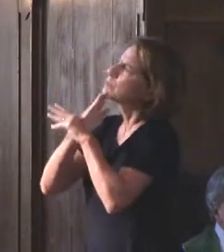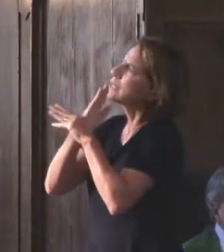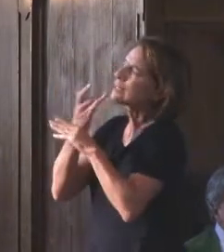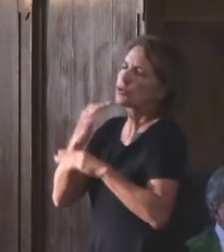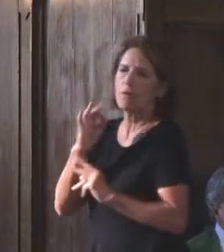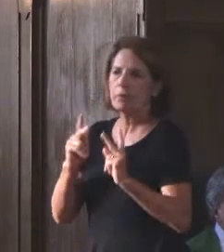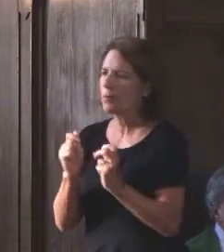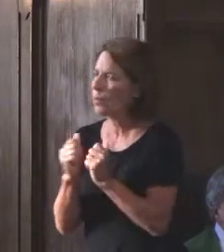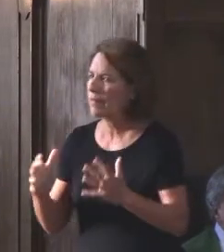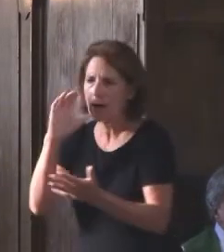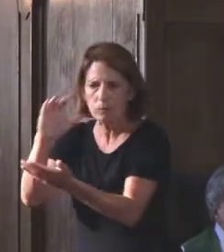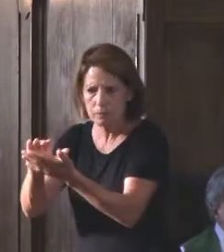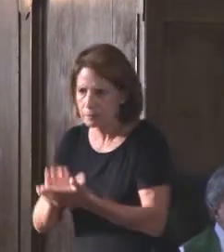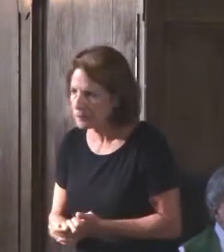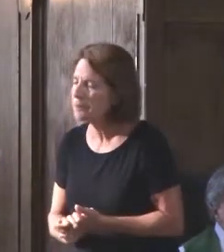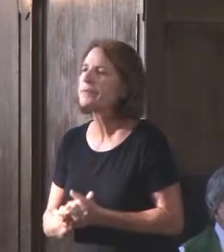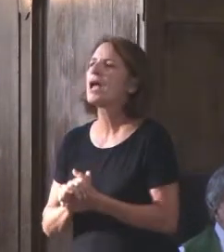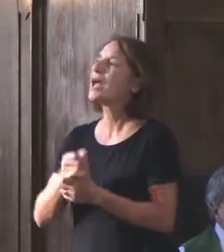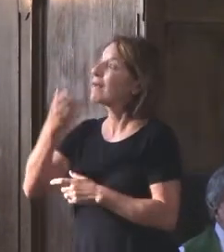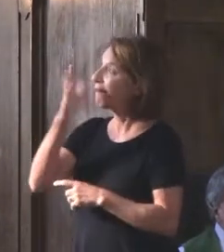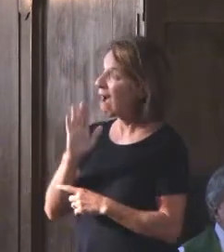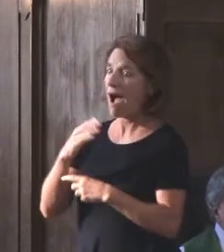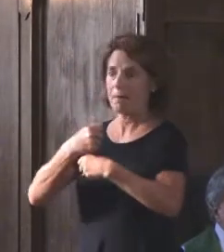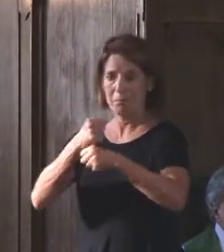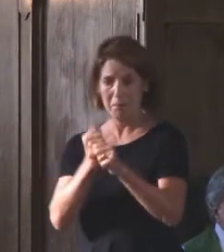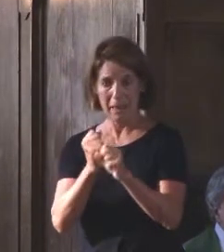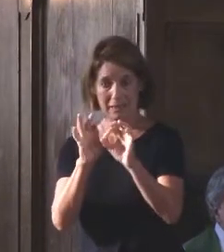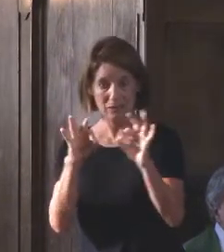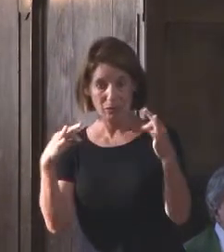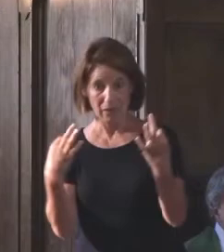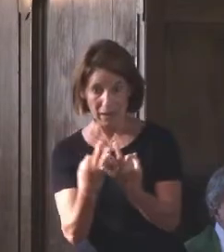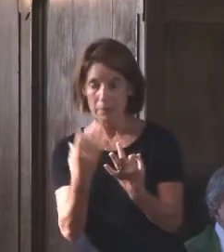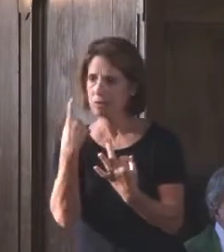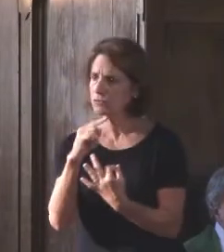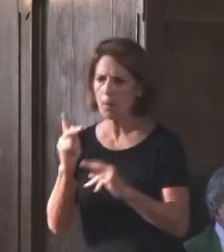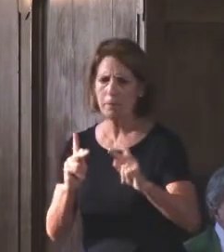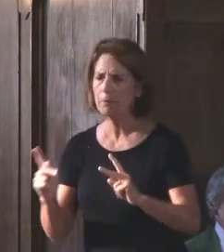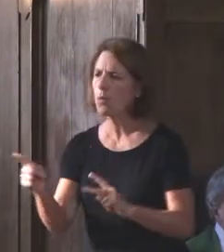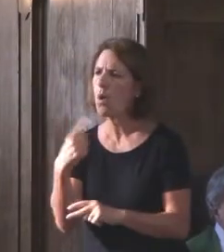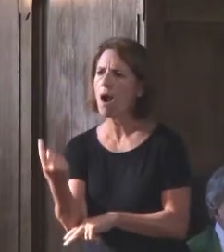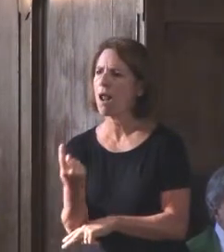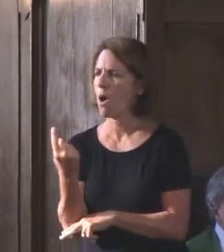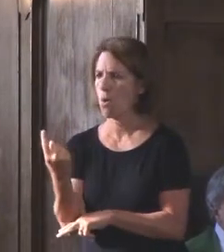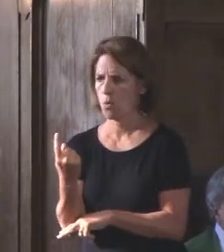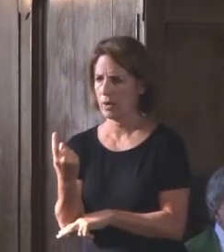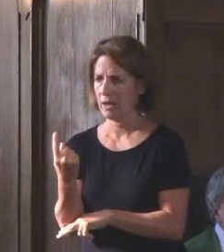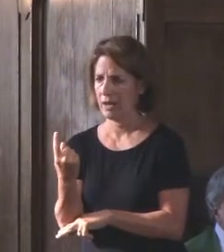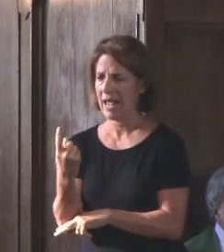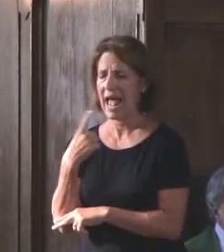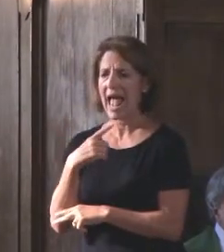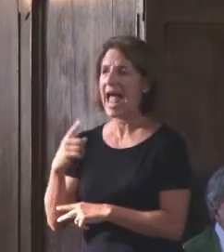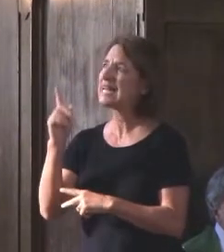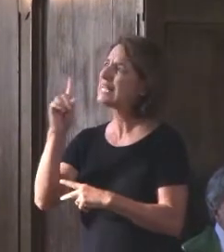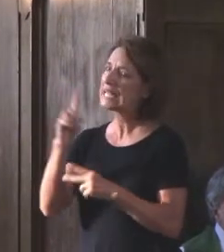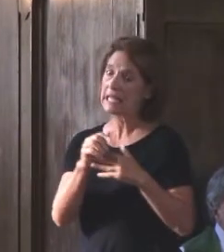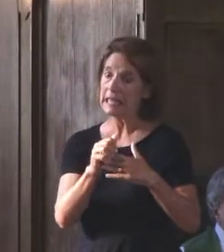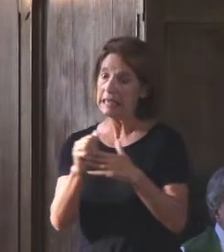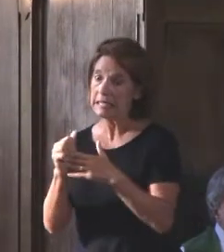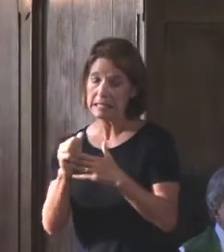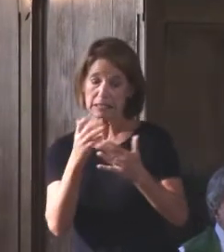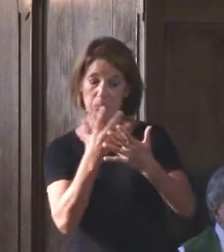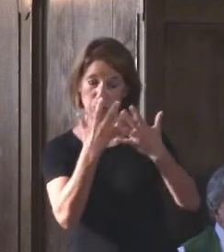holiness. God creates families for those who are alone and leads captives to freedom.